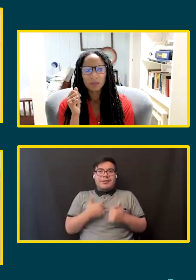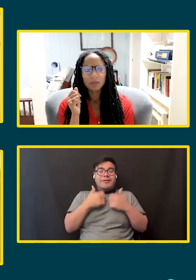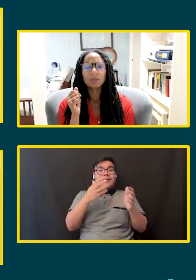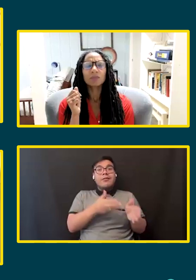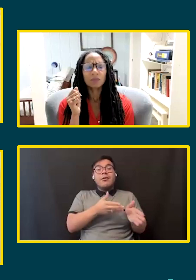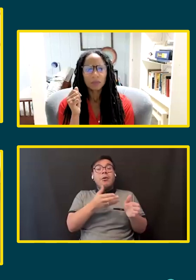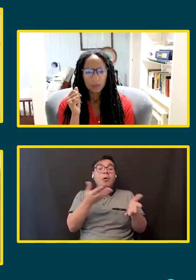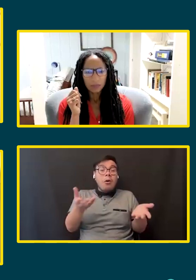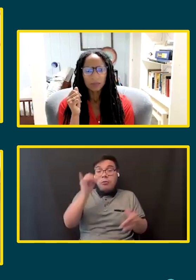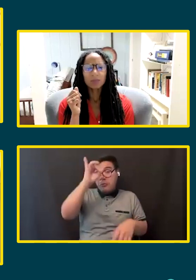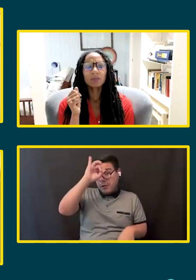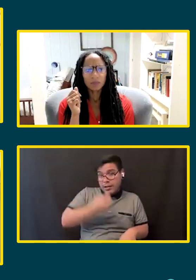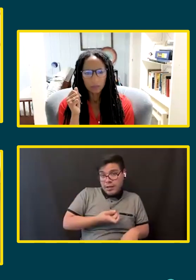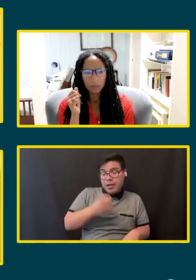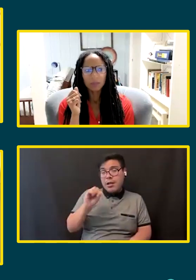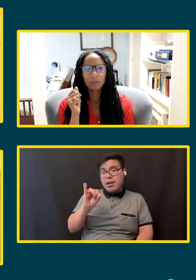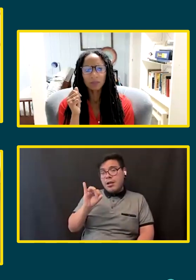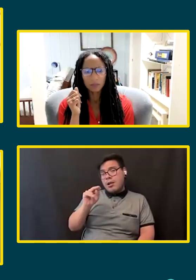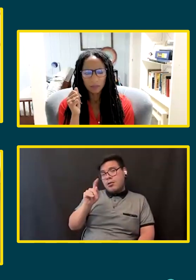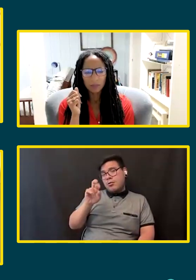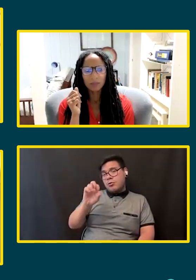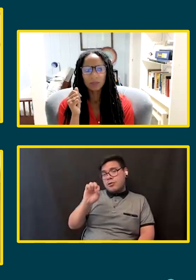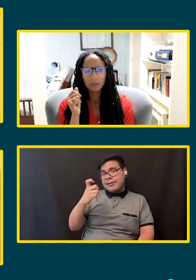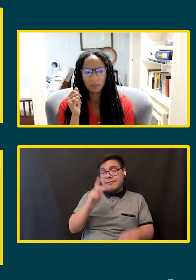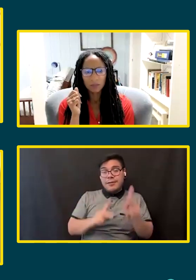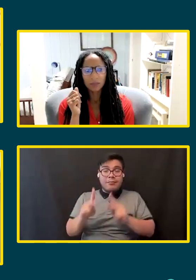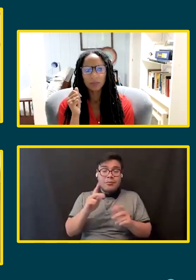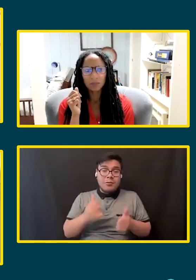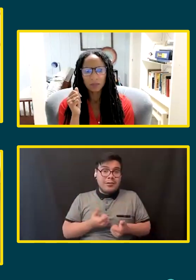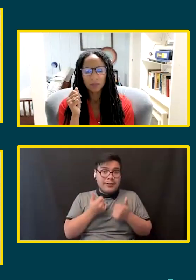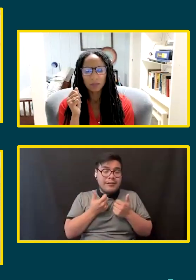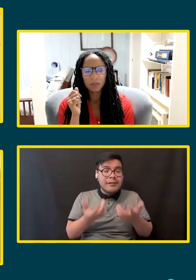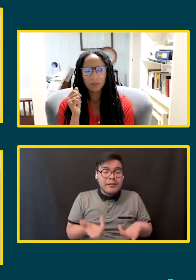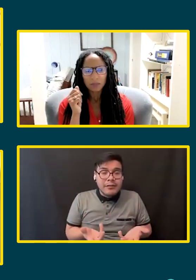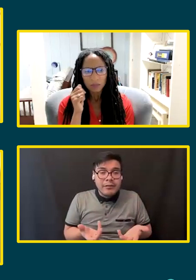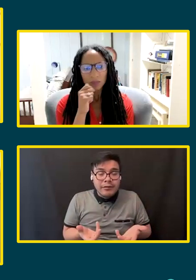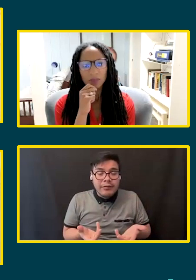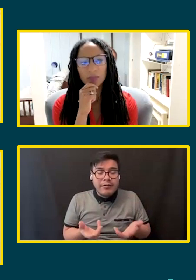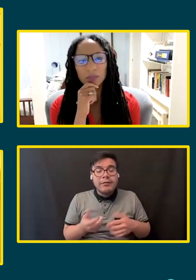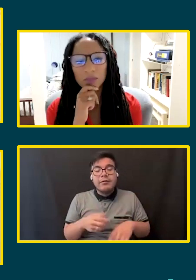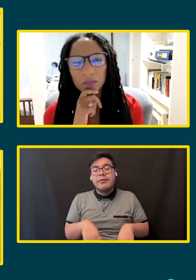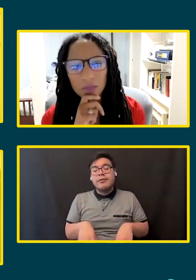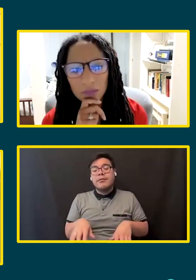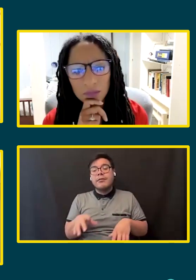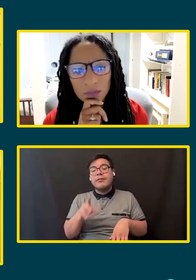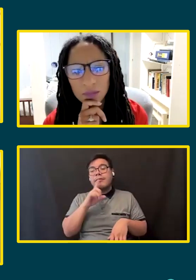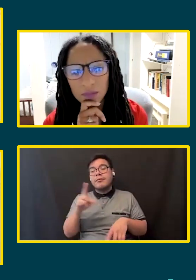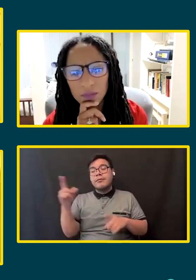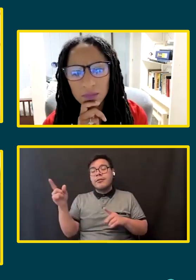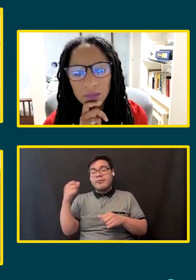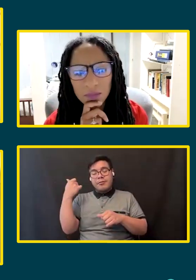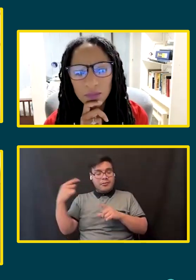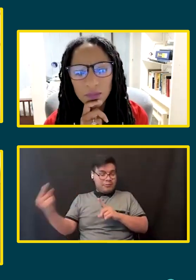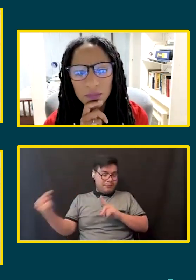to exist. That's a whole other conversation. But like, basically, I always go back to, I remember learning about